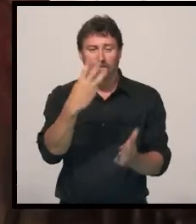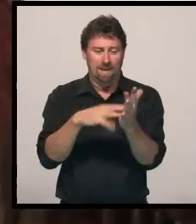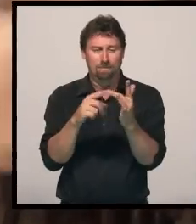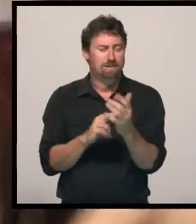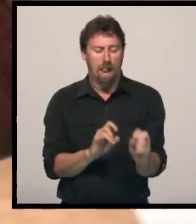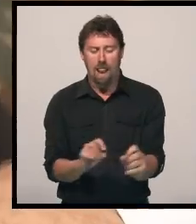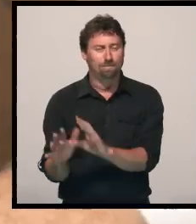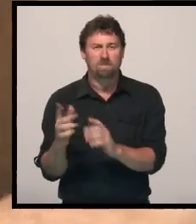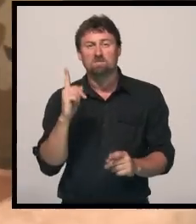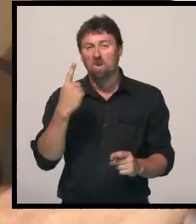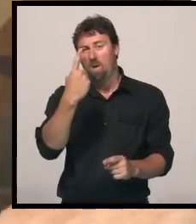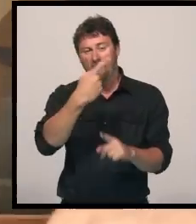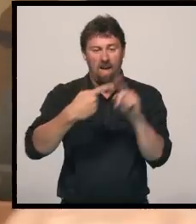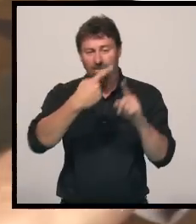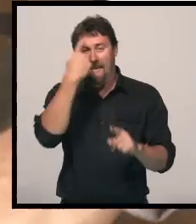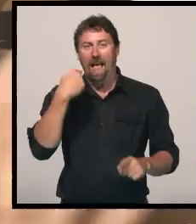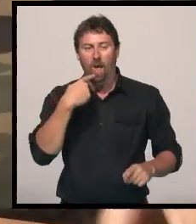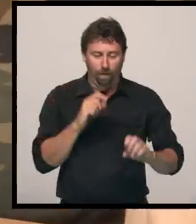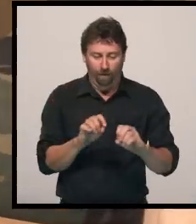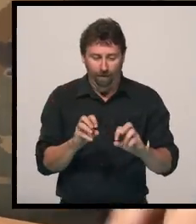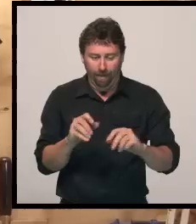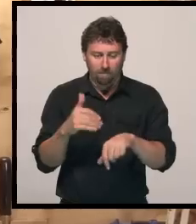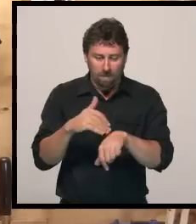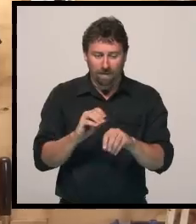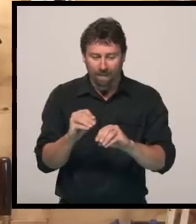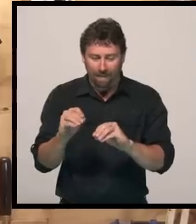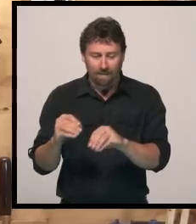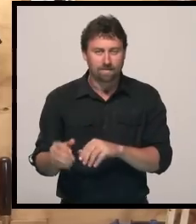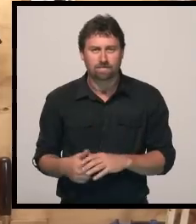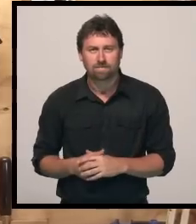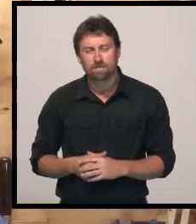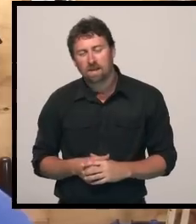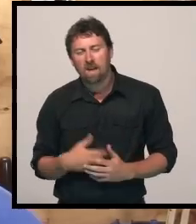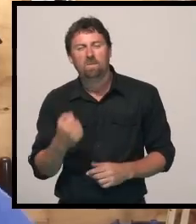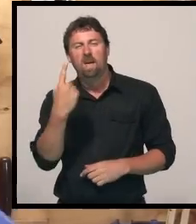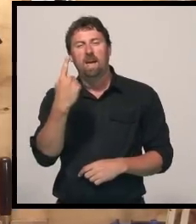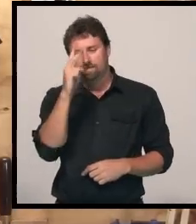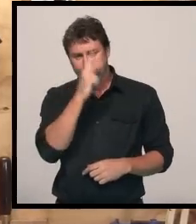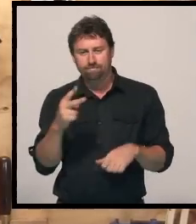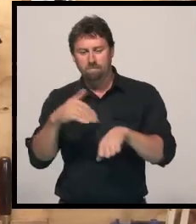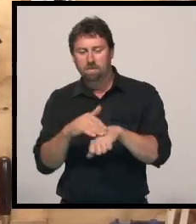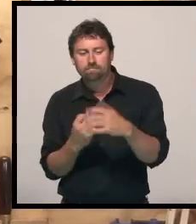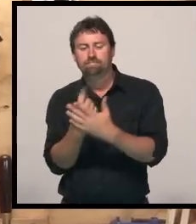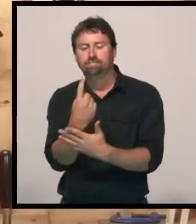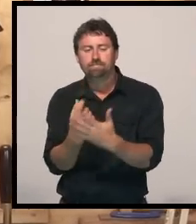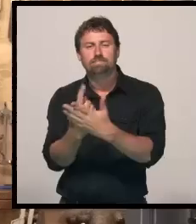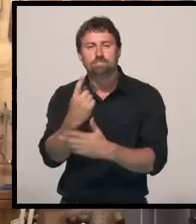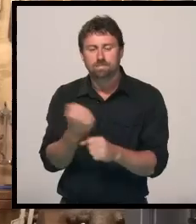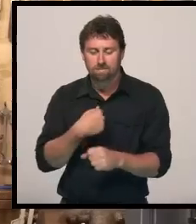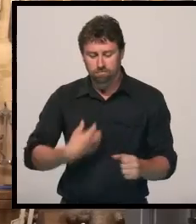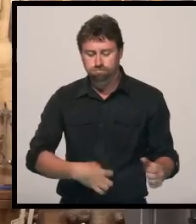we'll see how we go here. Big problem with hinges, oh, not a huge problem, but something that really annoys